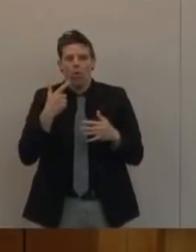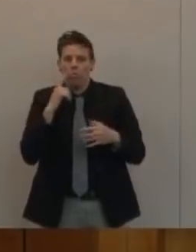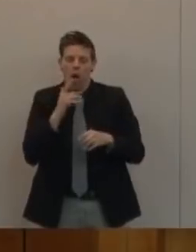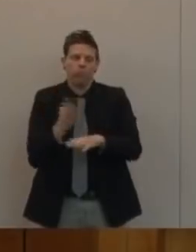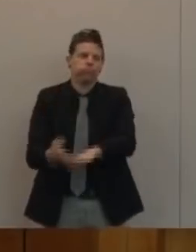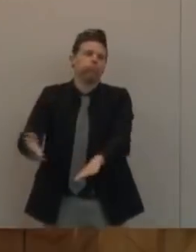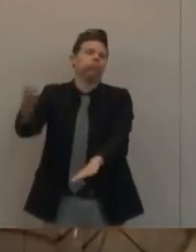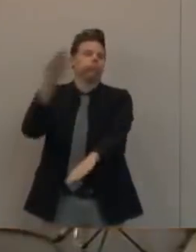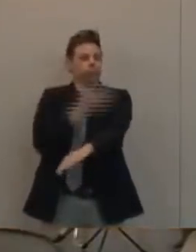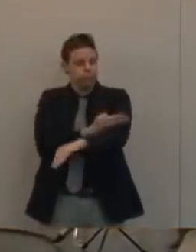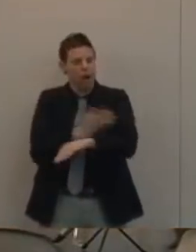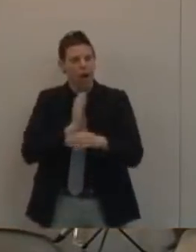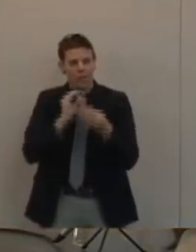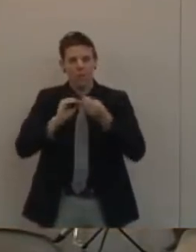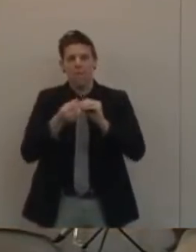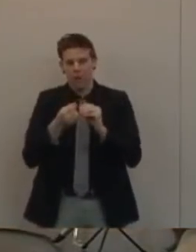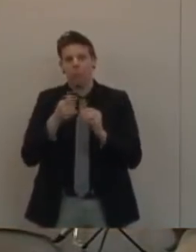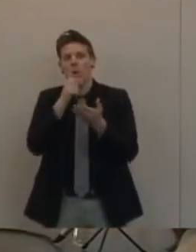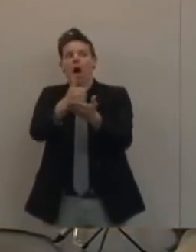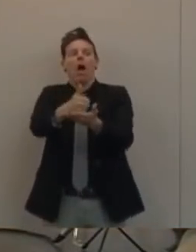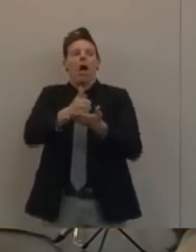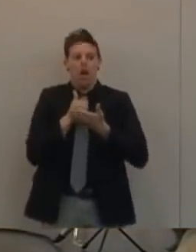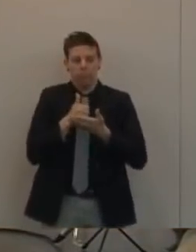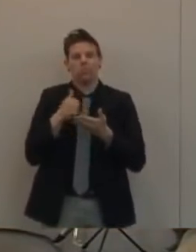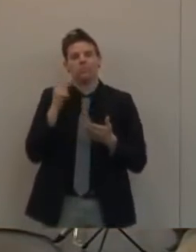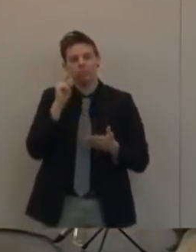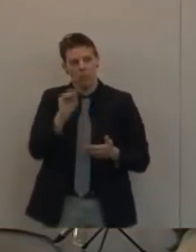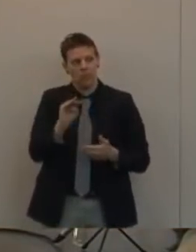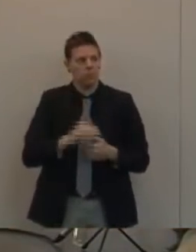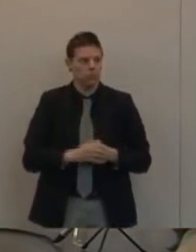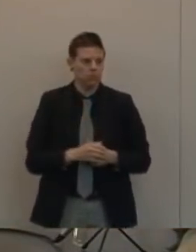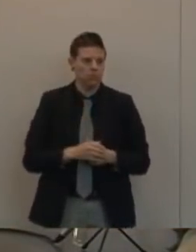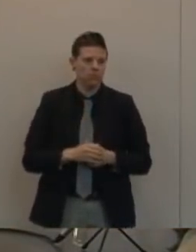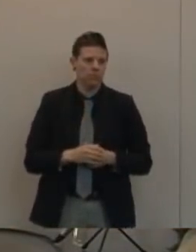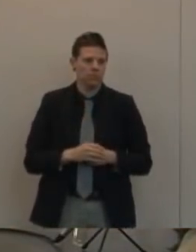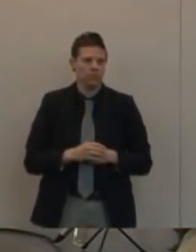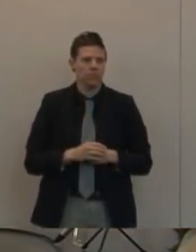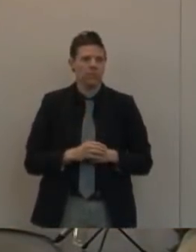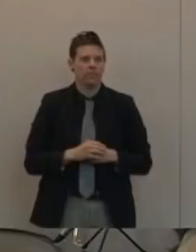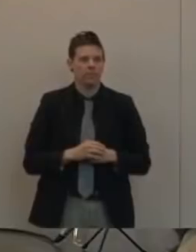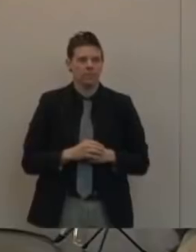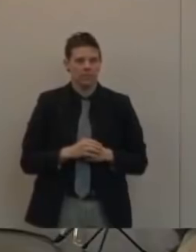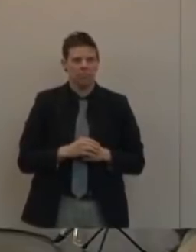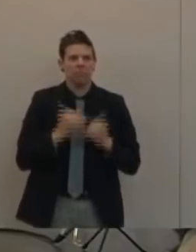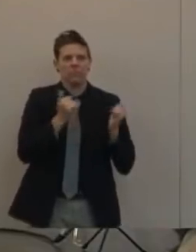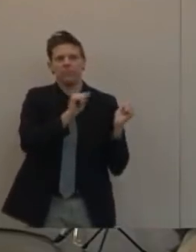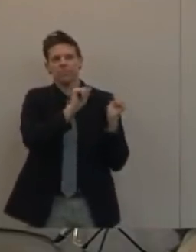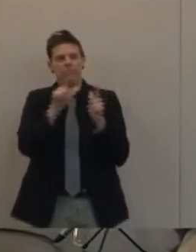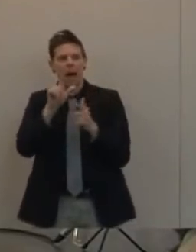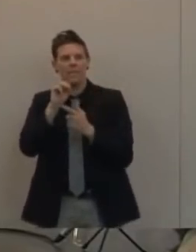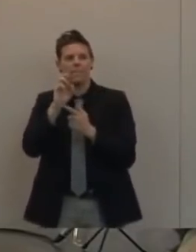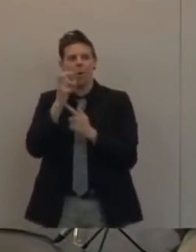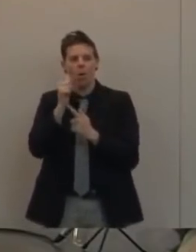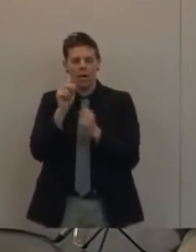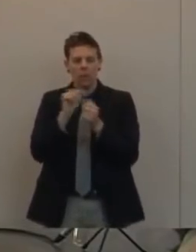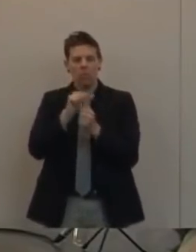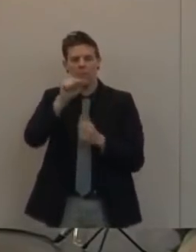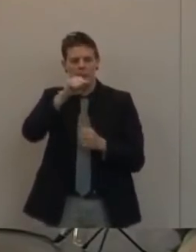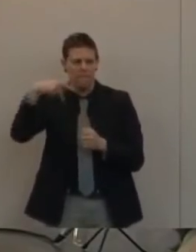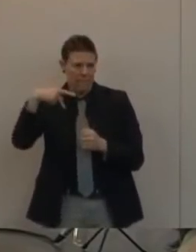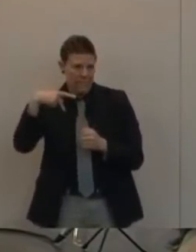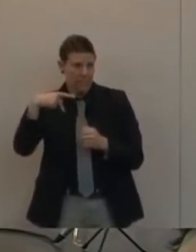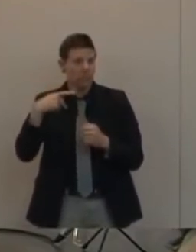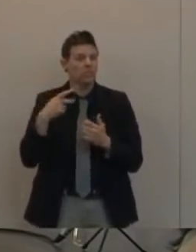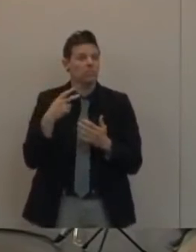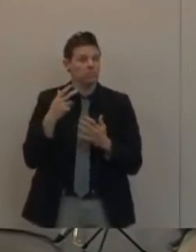state. Thank you, Governor. Next, we're going to go back to Morgan with the AP. Morgan, you are unmuted. Do we have